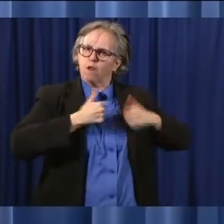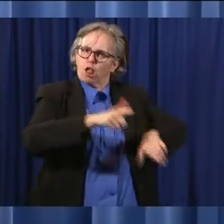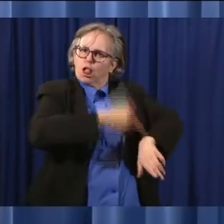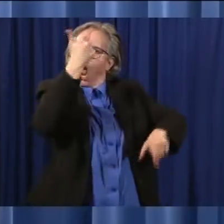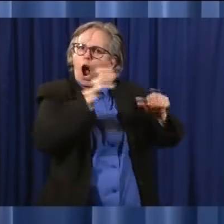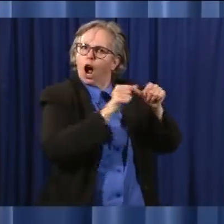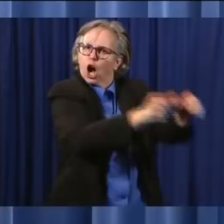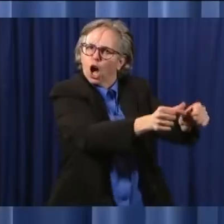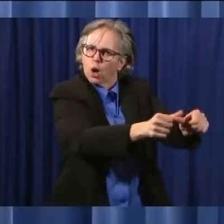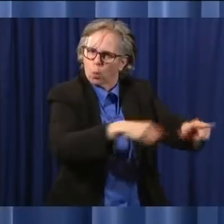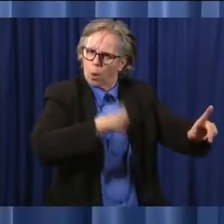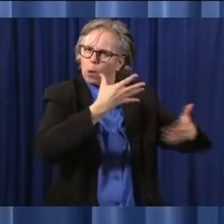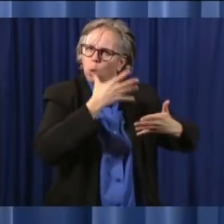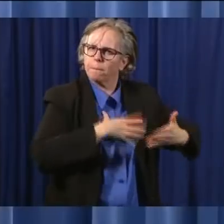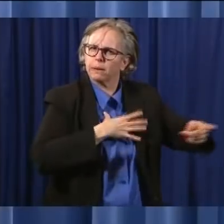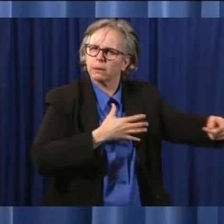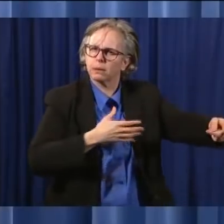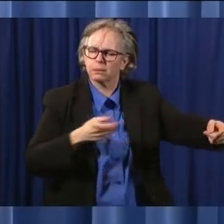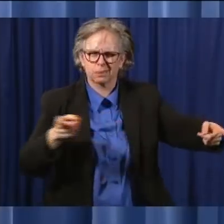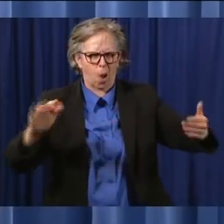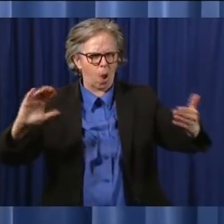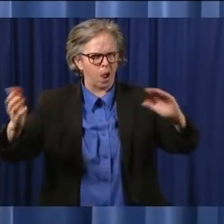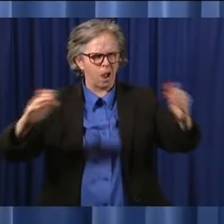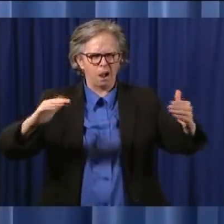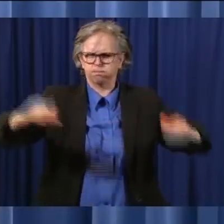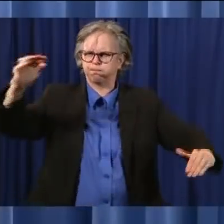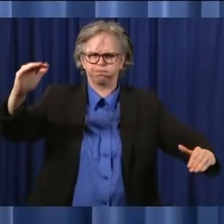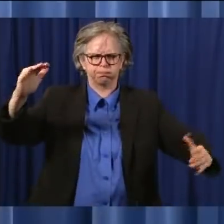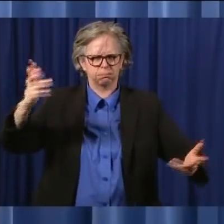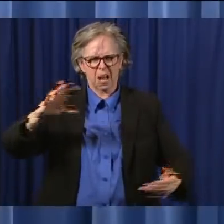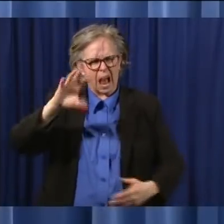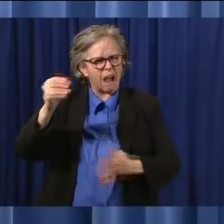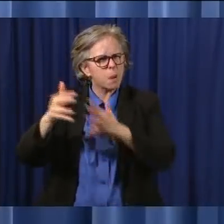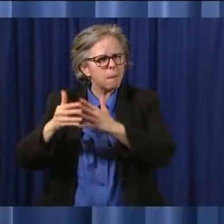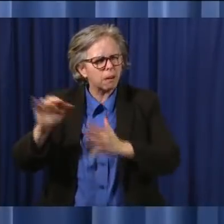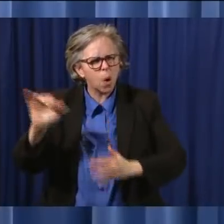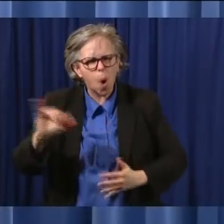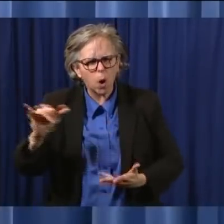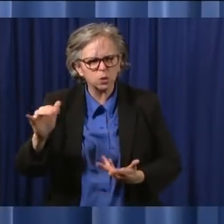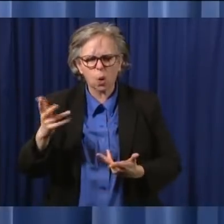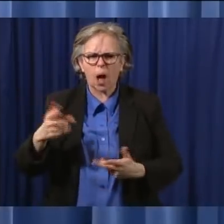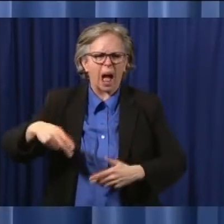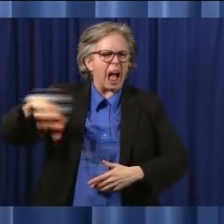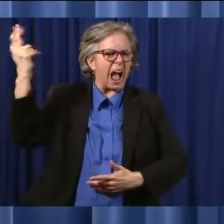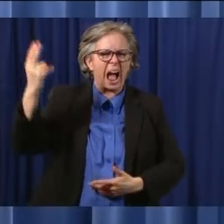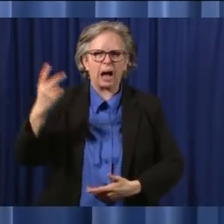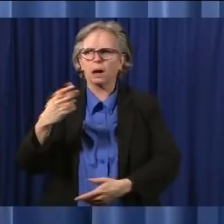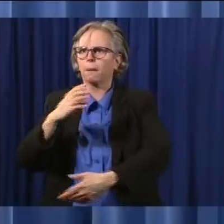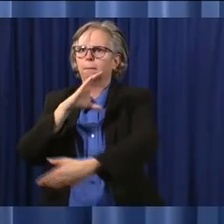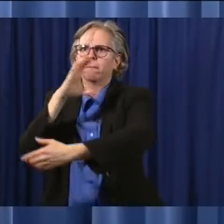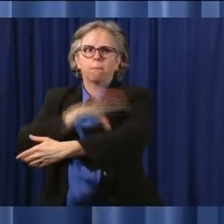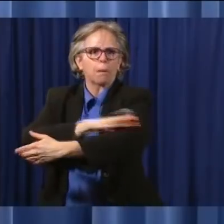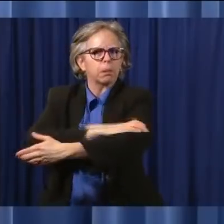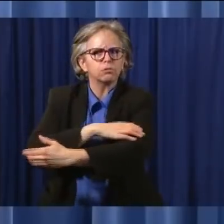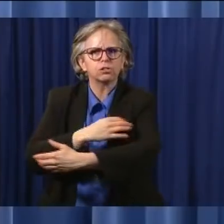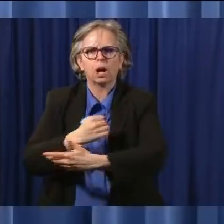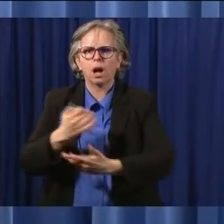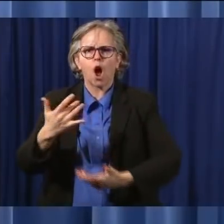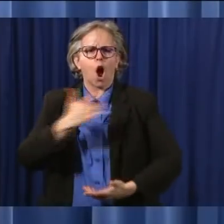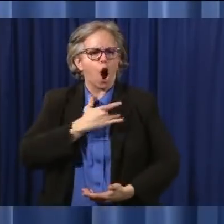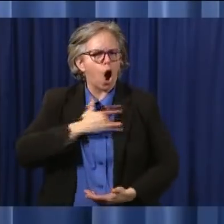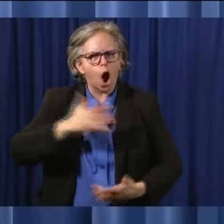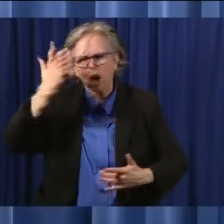Ohioans also have a higher rate of heart disease, higher rate of hypertension, higher rate